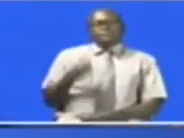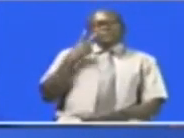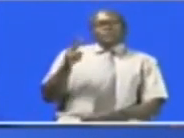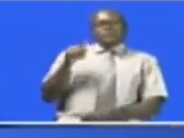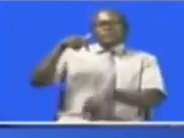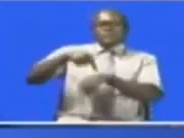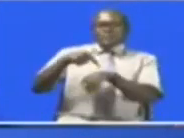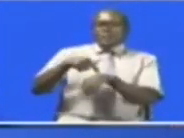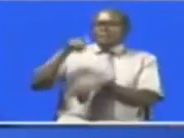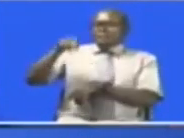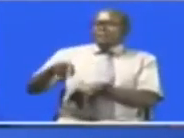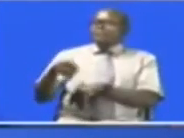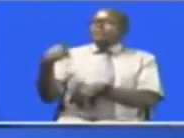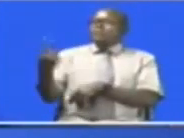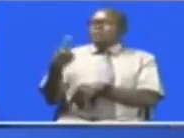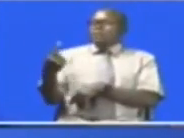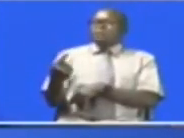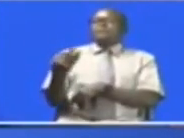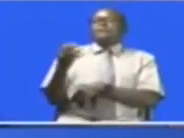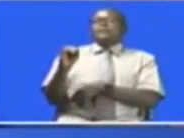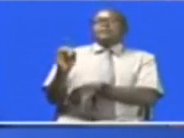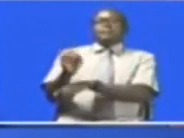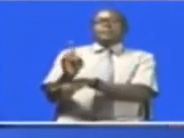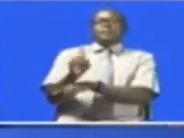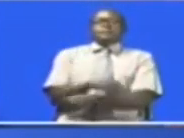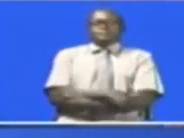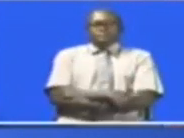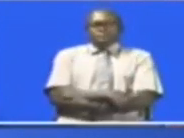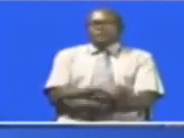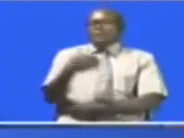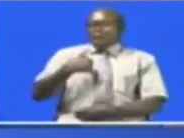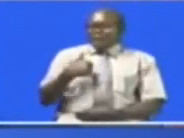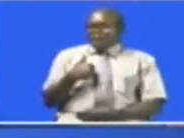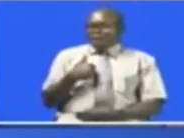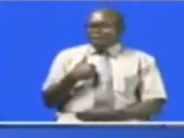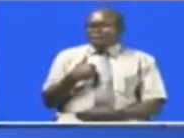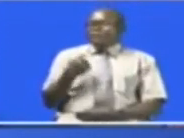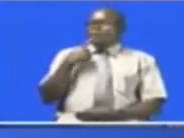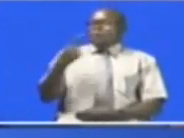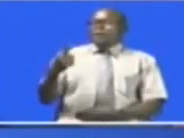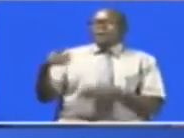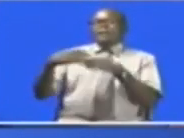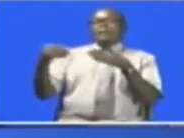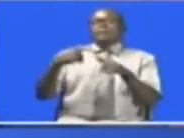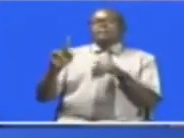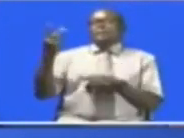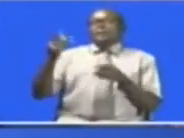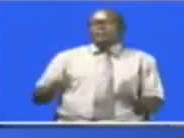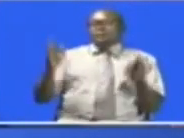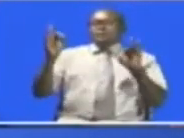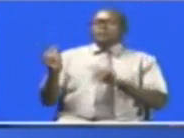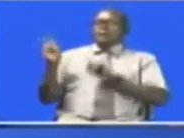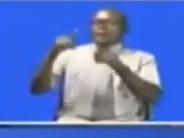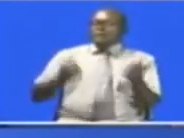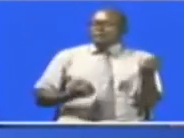And you see, when you want to appeal, it's only 30 minutes. I had $100, but no Kenyan